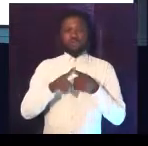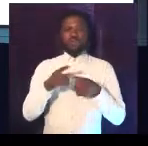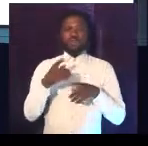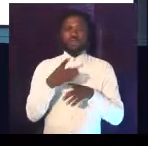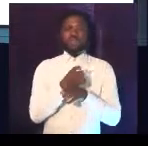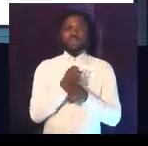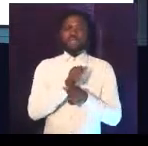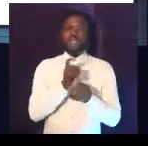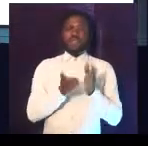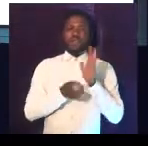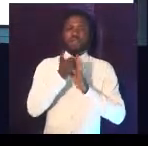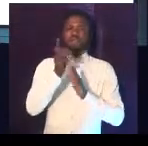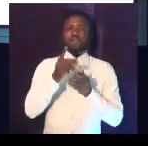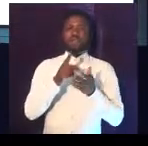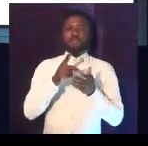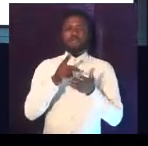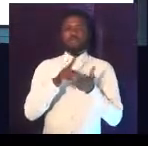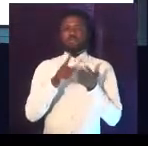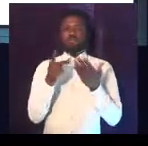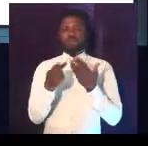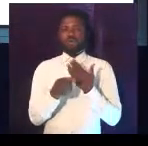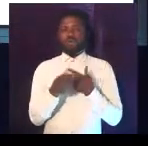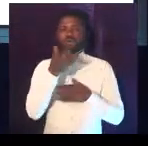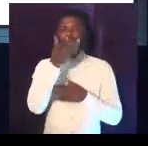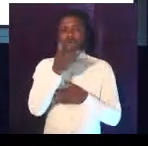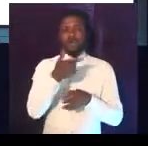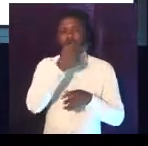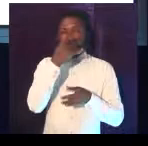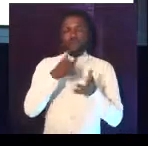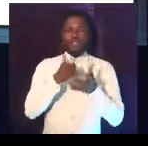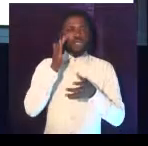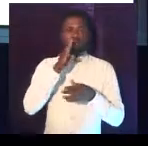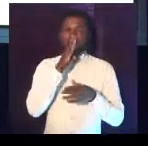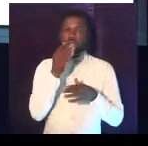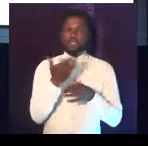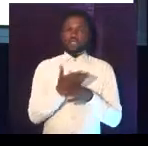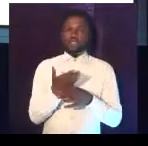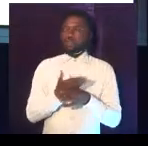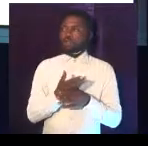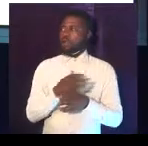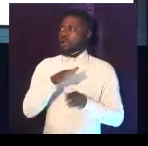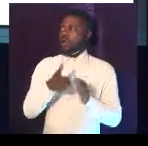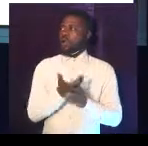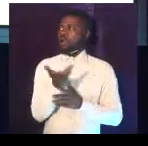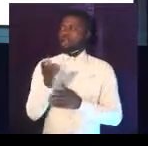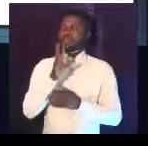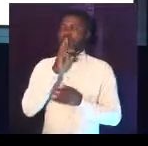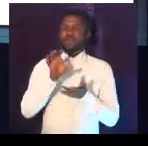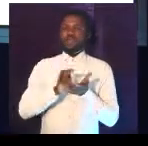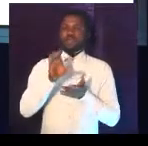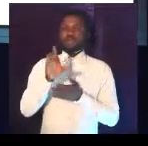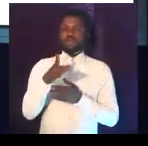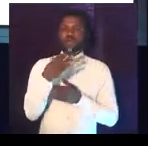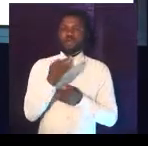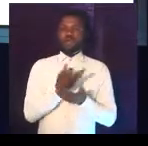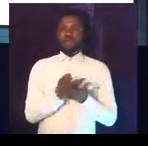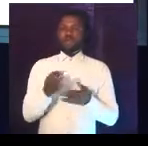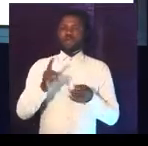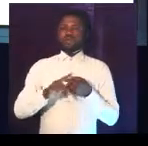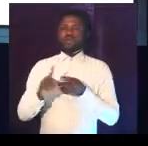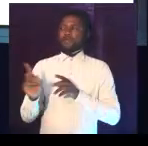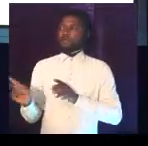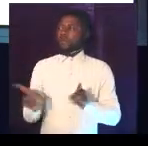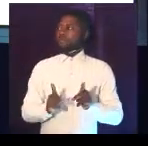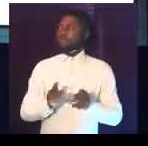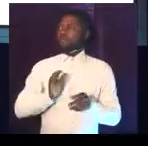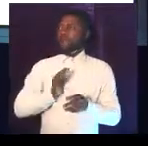take a developmental program there because it will be disturbed. So all these are the consequences of